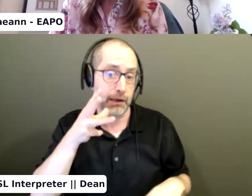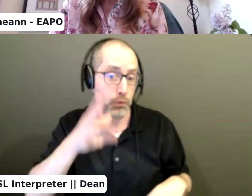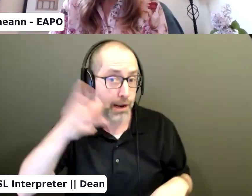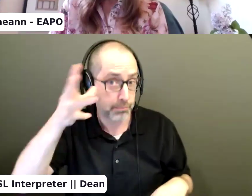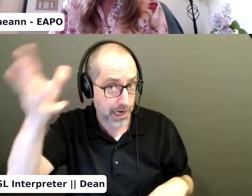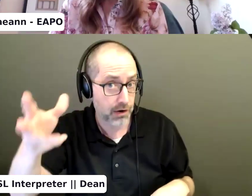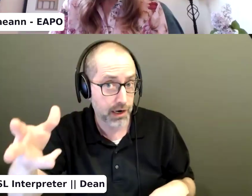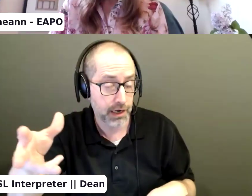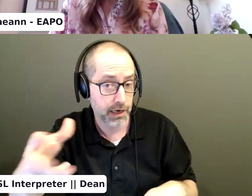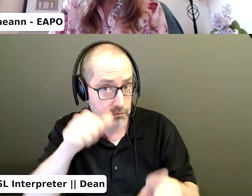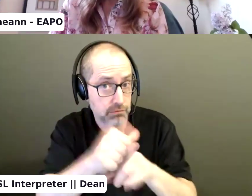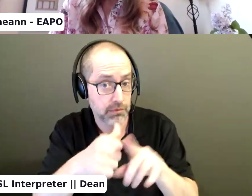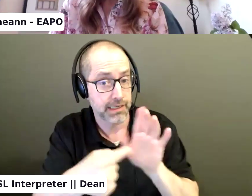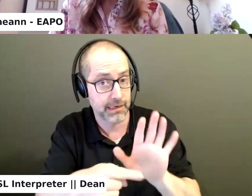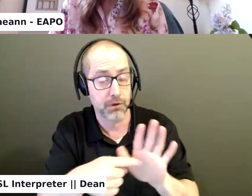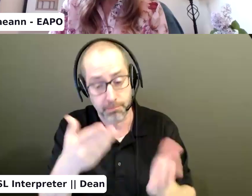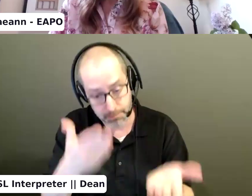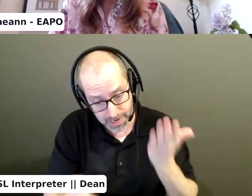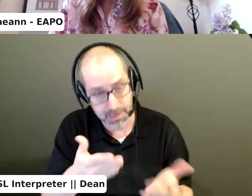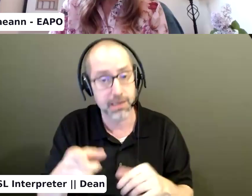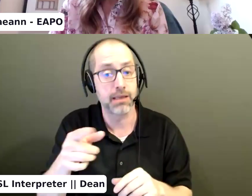of where, a fraudster may use AI